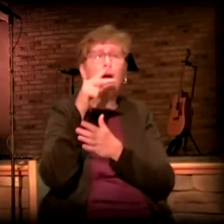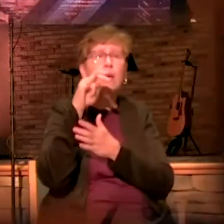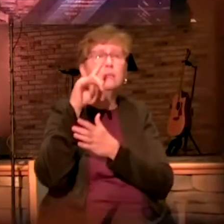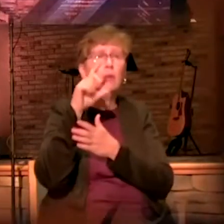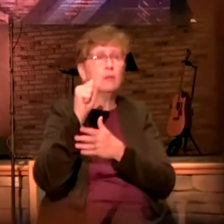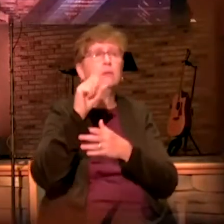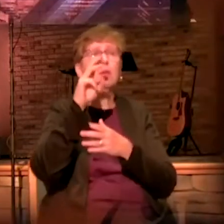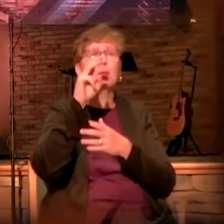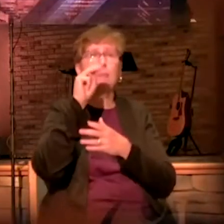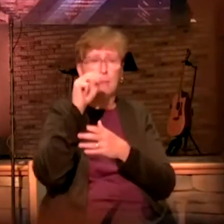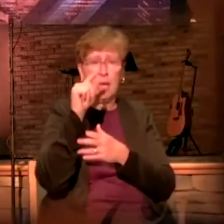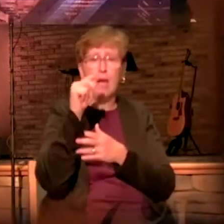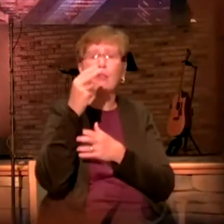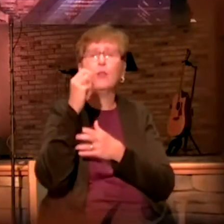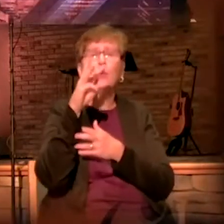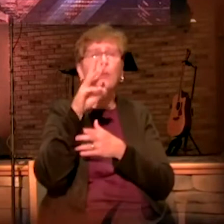John,